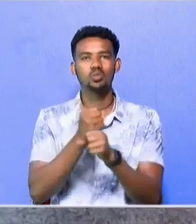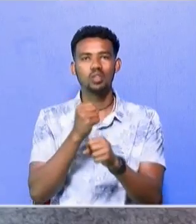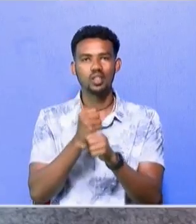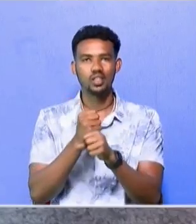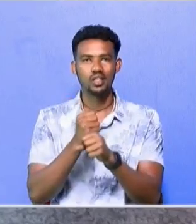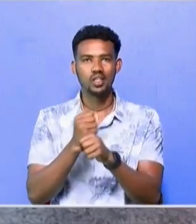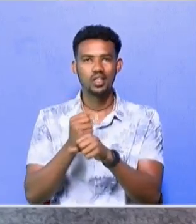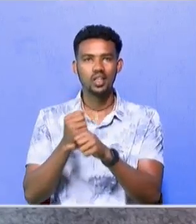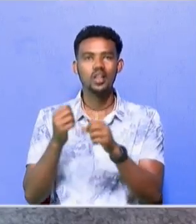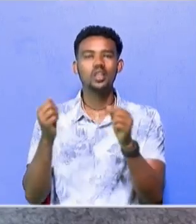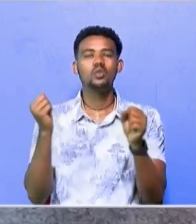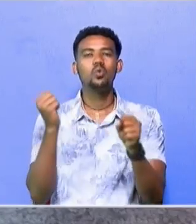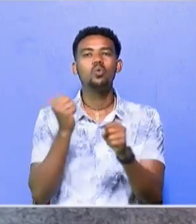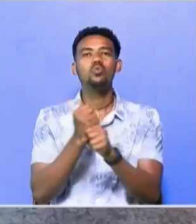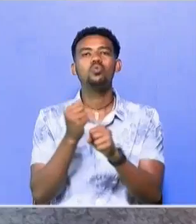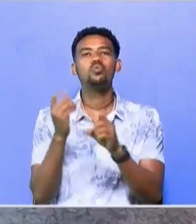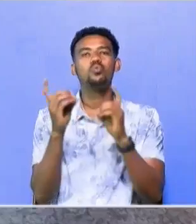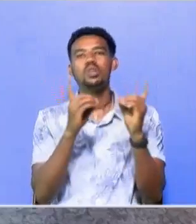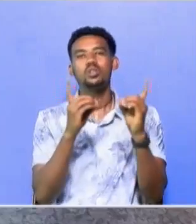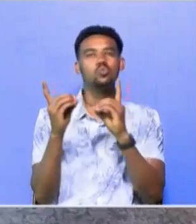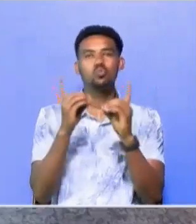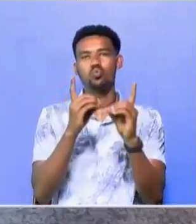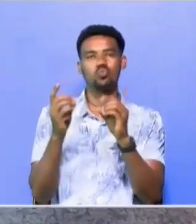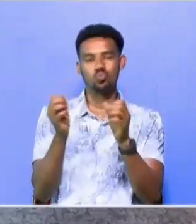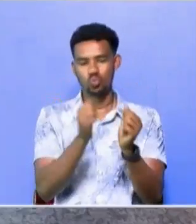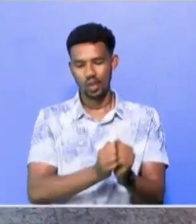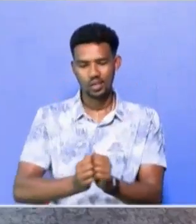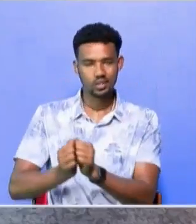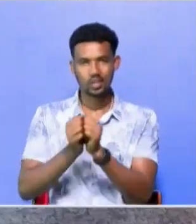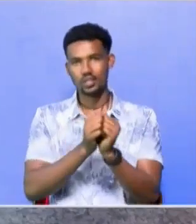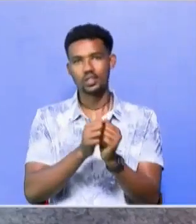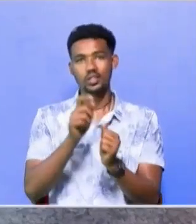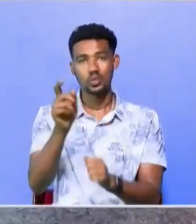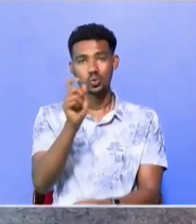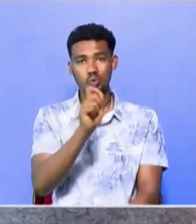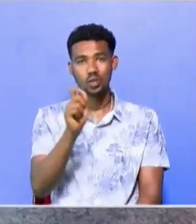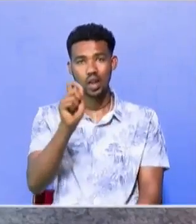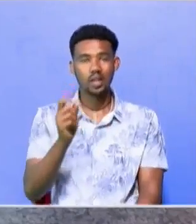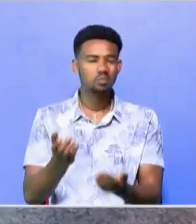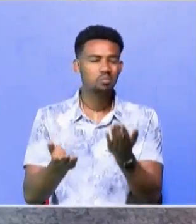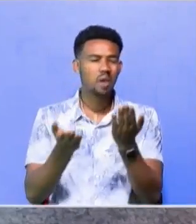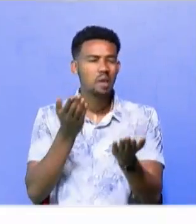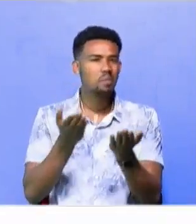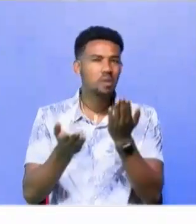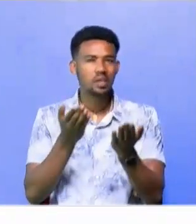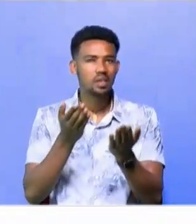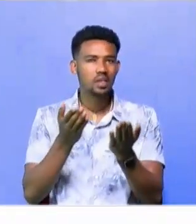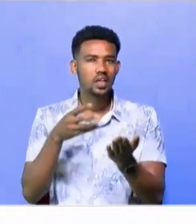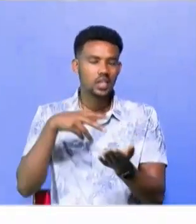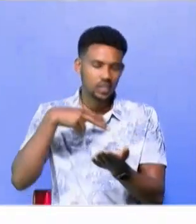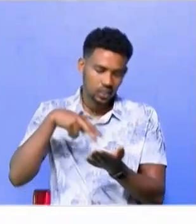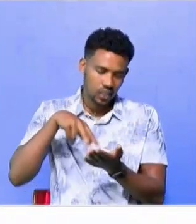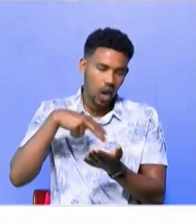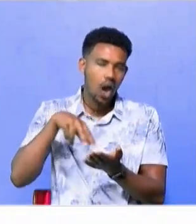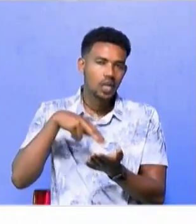Let us do it together. If you write maybe